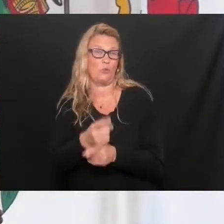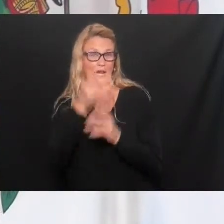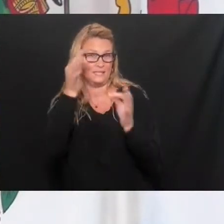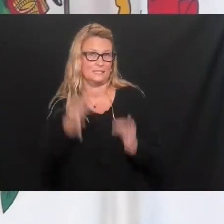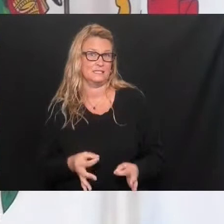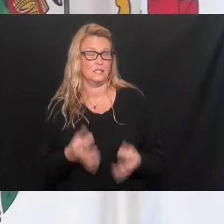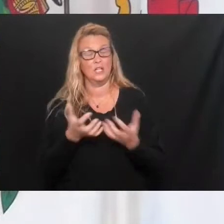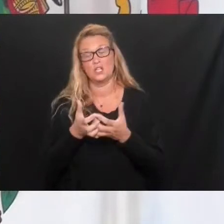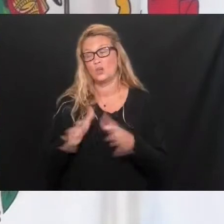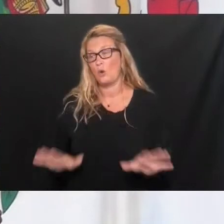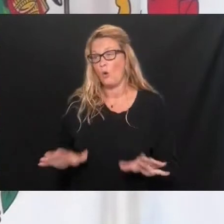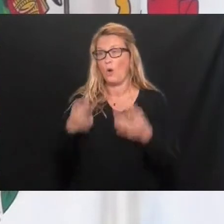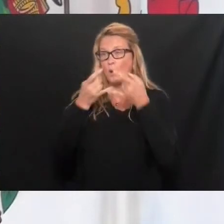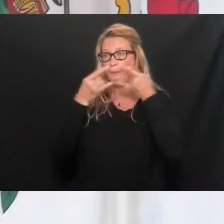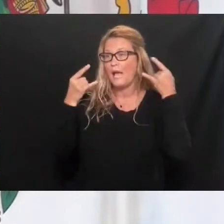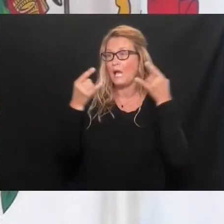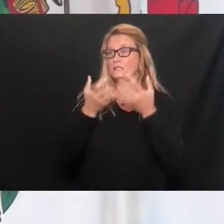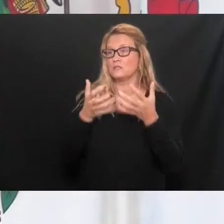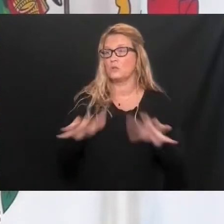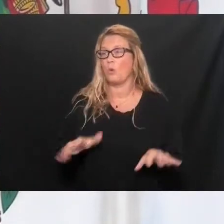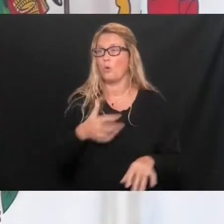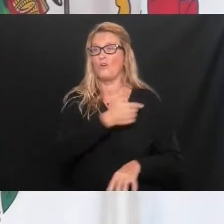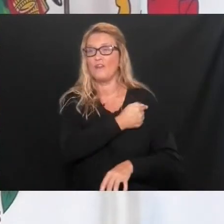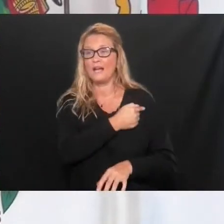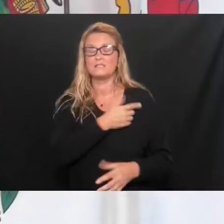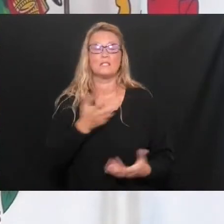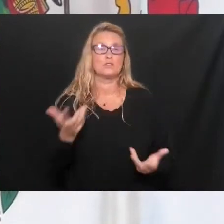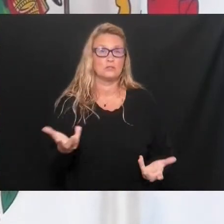want to wear a mask, they don't want to get vaccinated, whatever it may be.